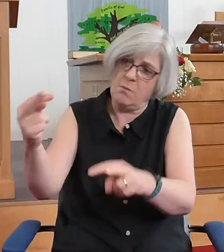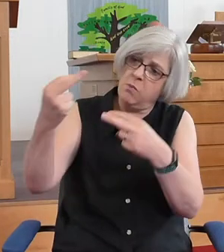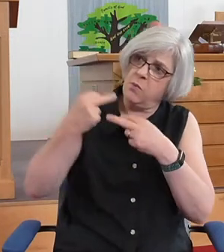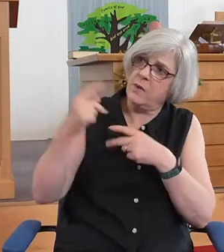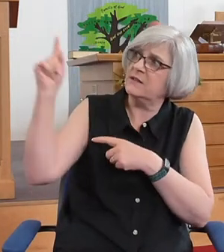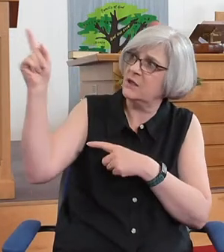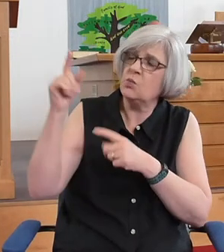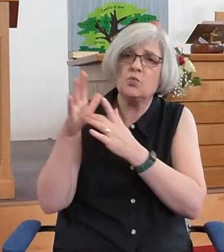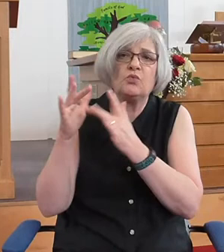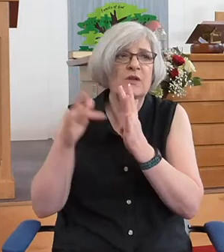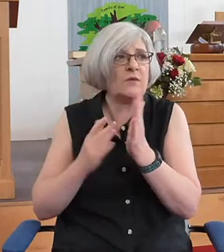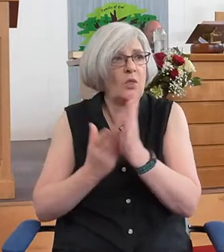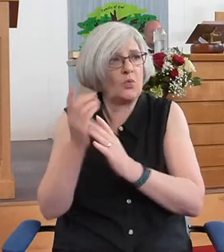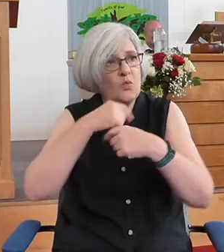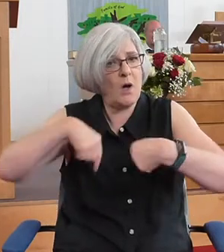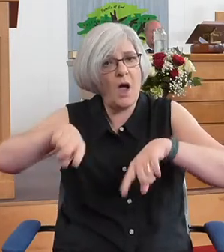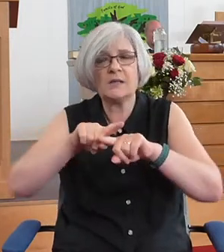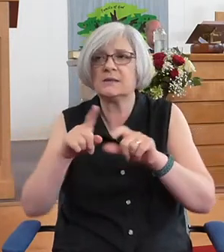Amen.